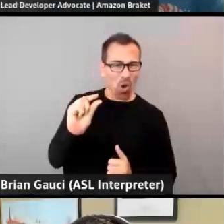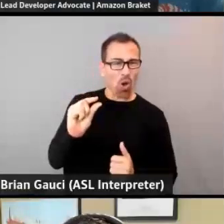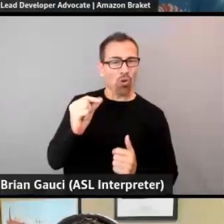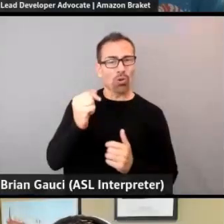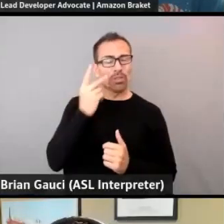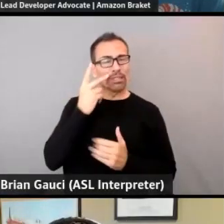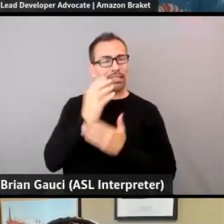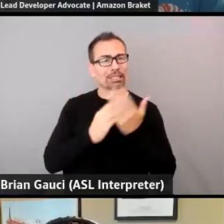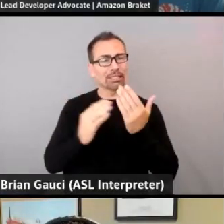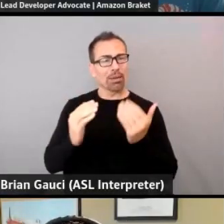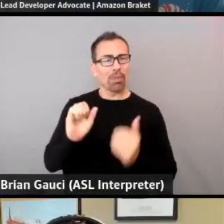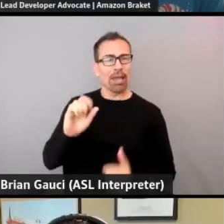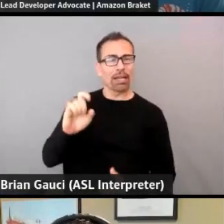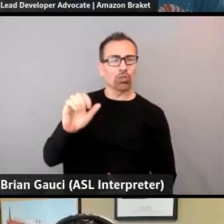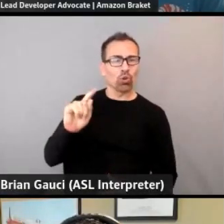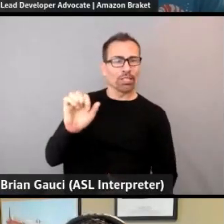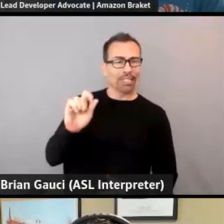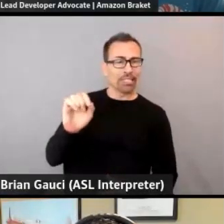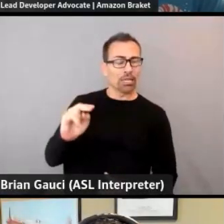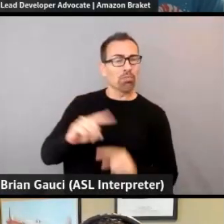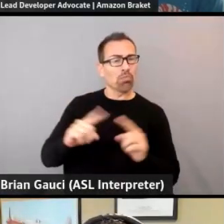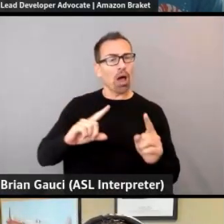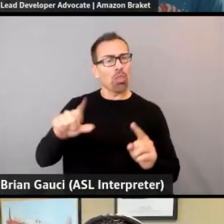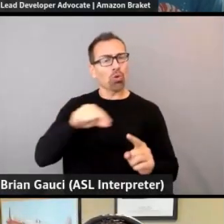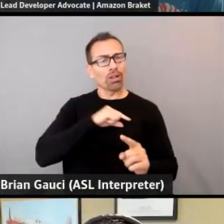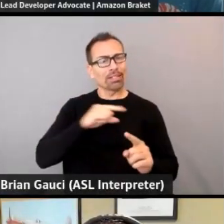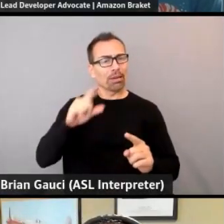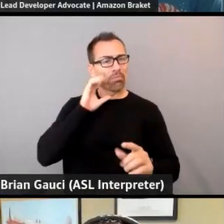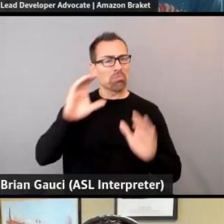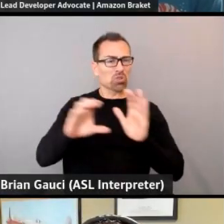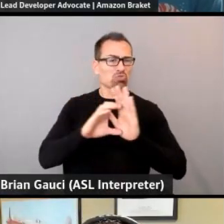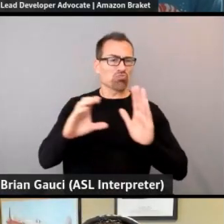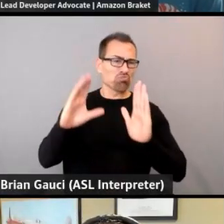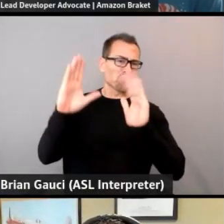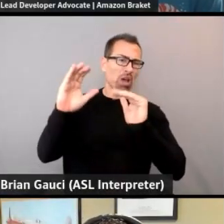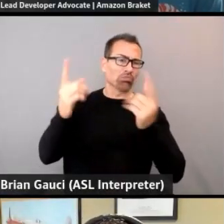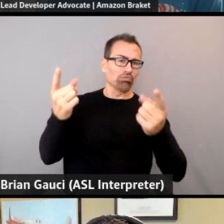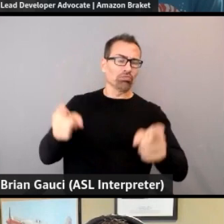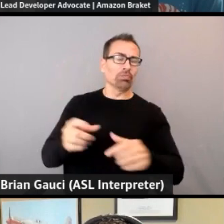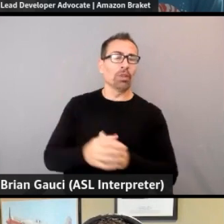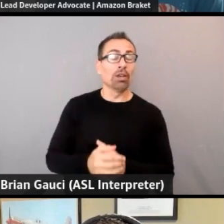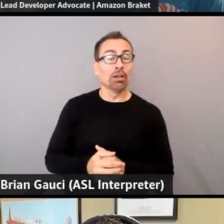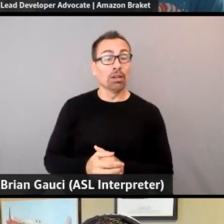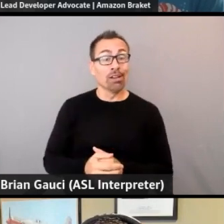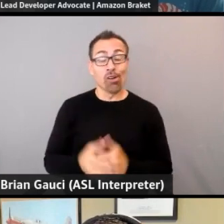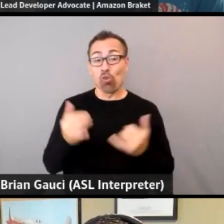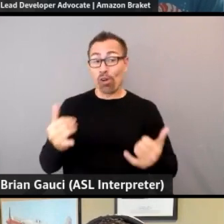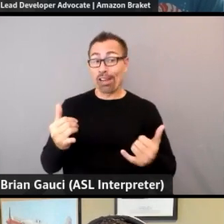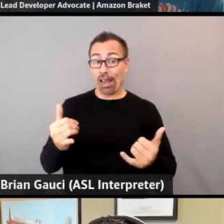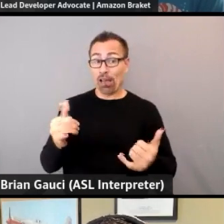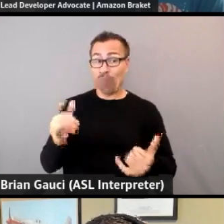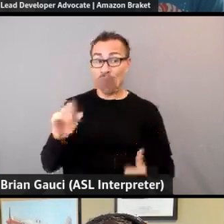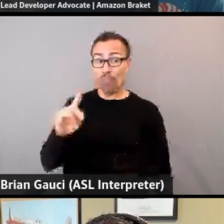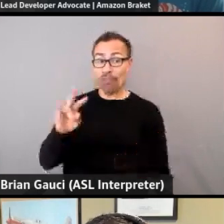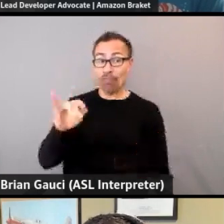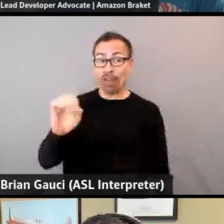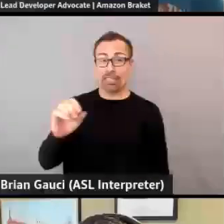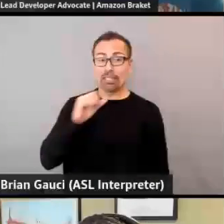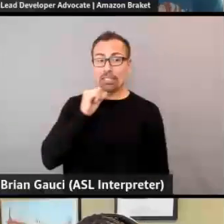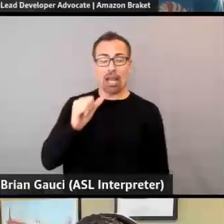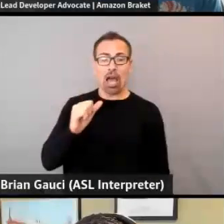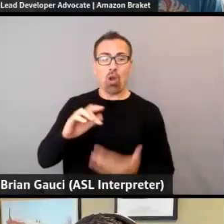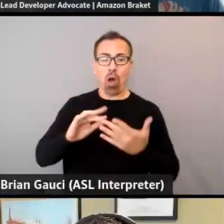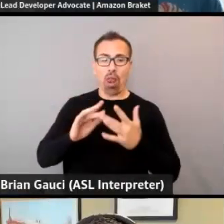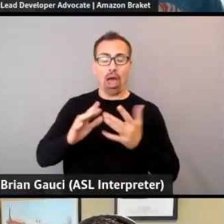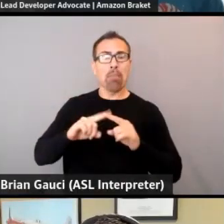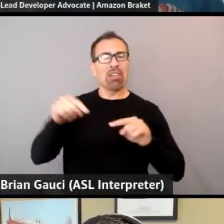get the qualitative picture that we would expect. Now, as I said, the device is currently not online, but I've run this experiment before, and